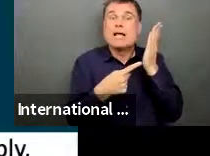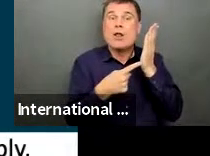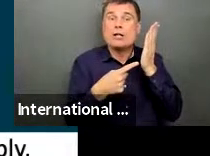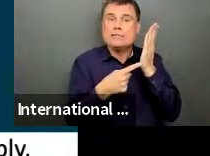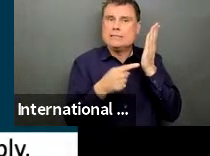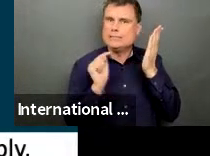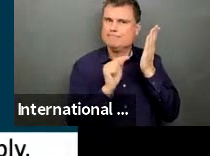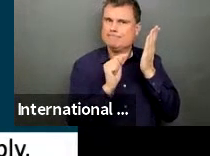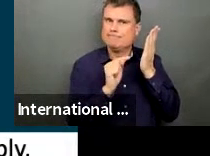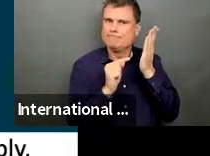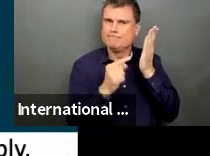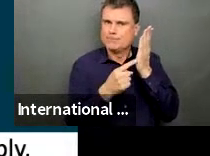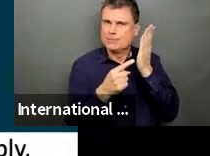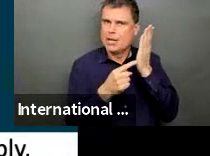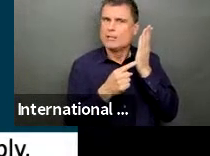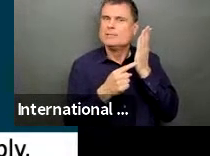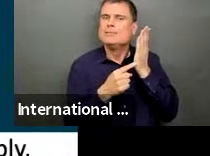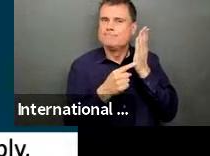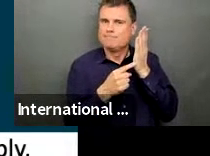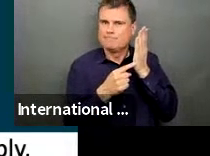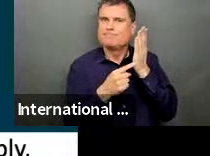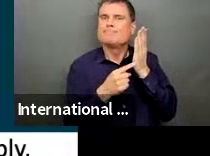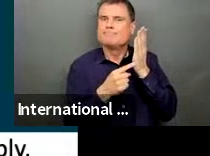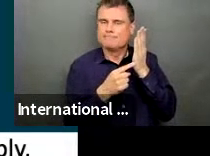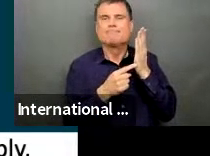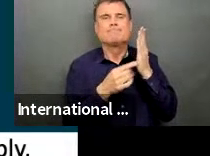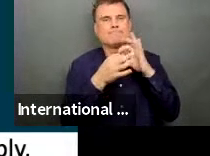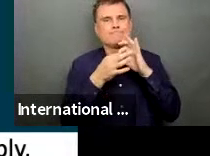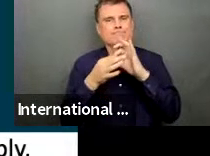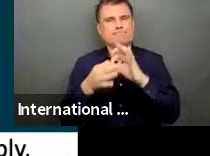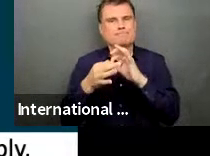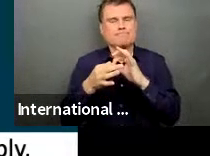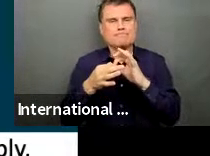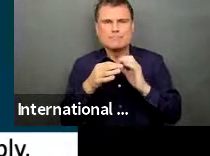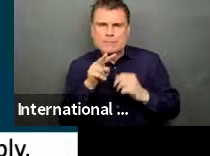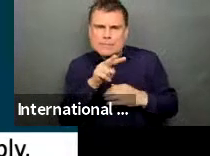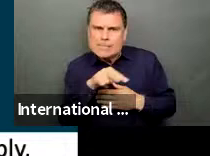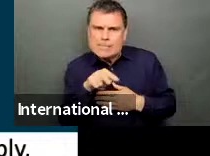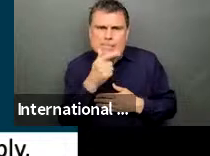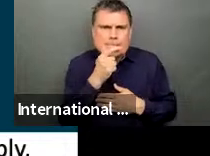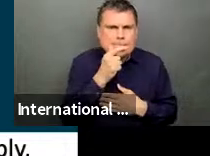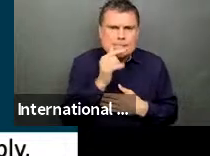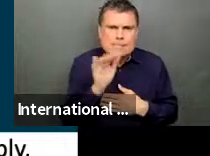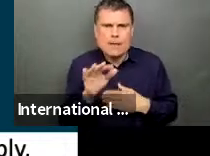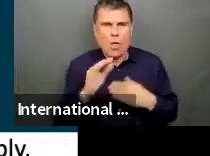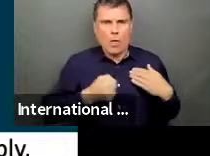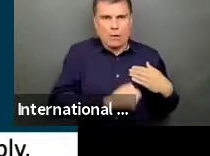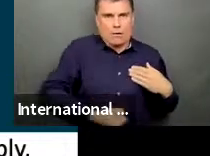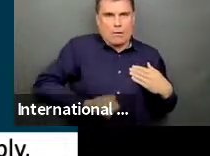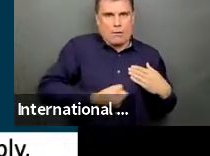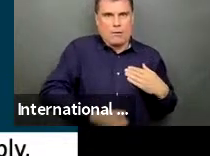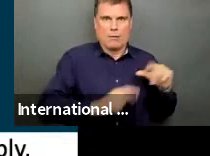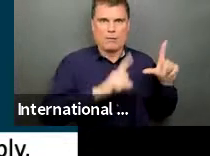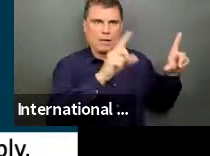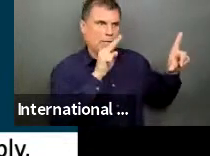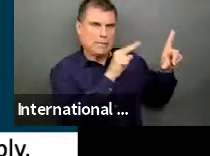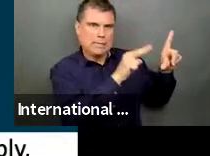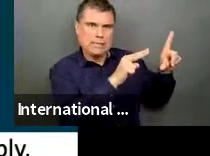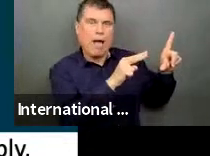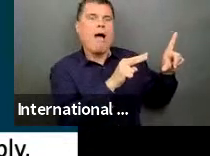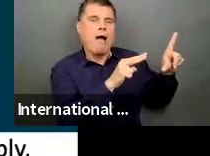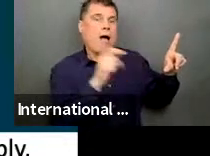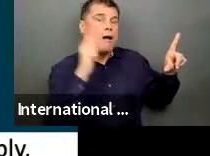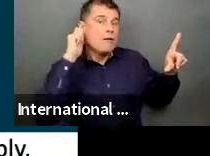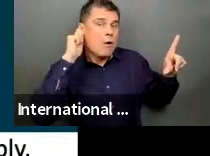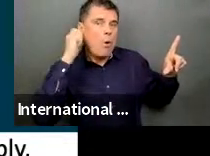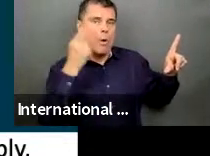selection, it's going to improve and it will be very difficult to regulate. So we cannot expect